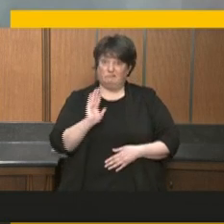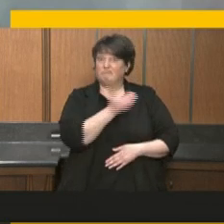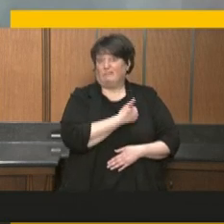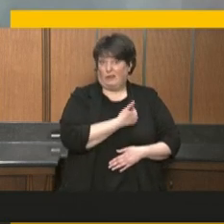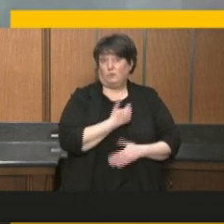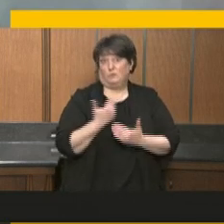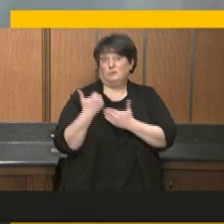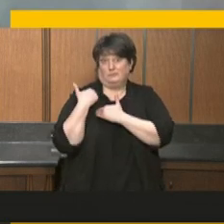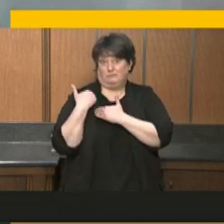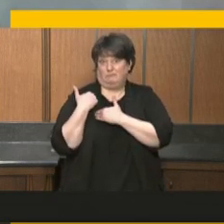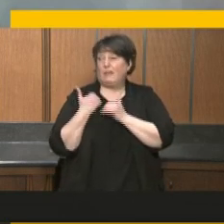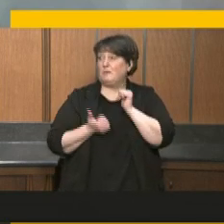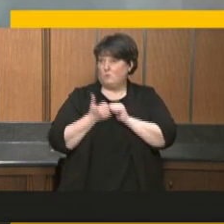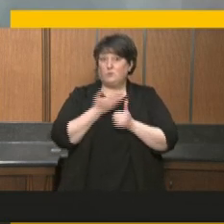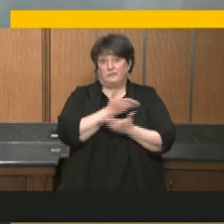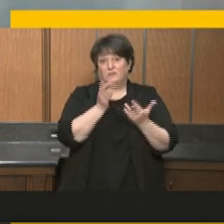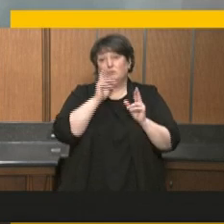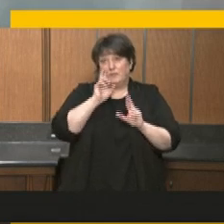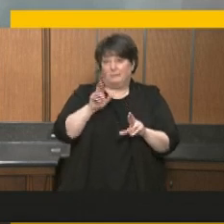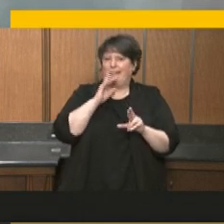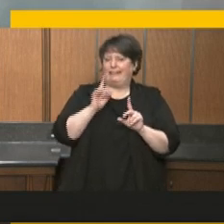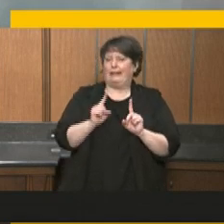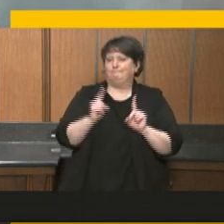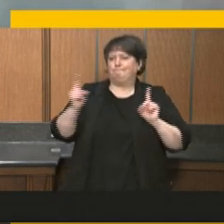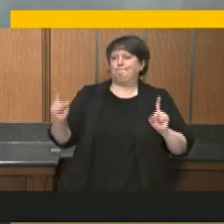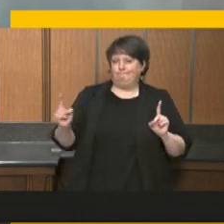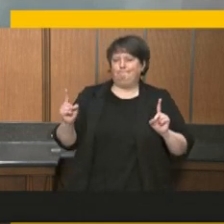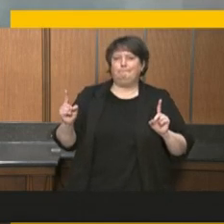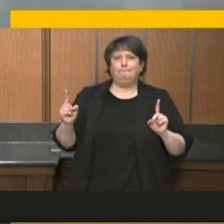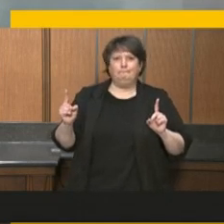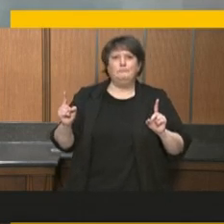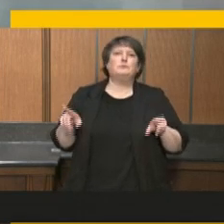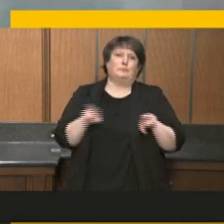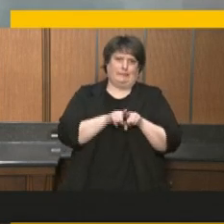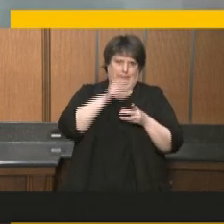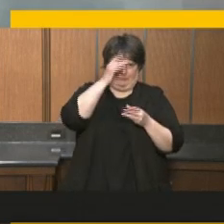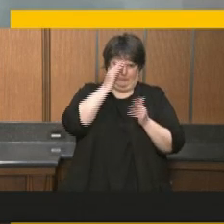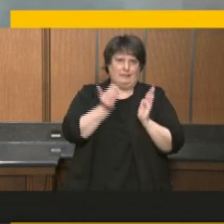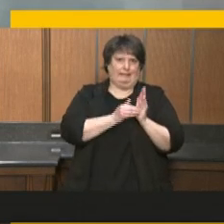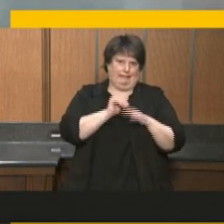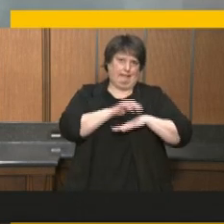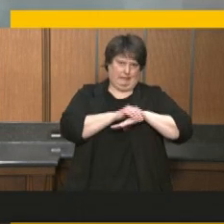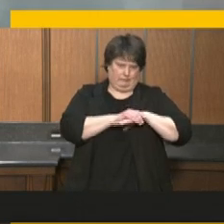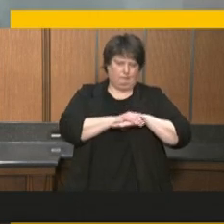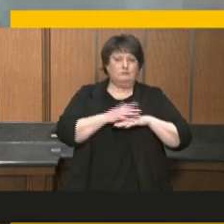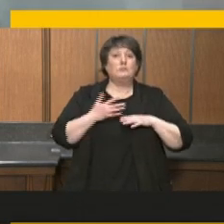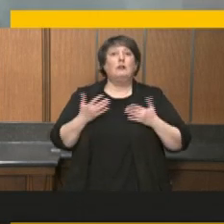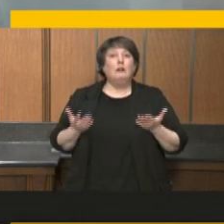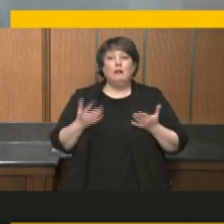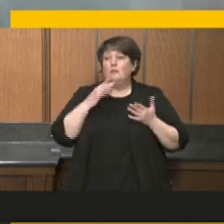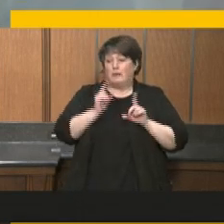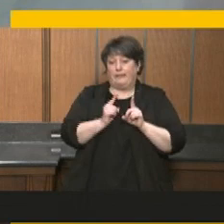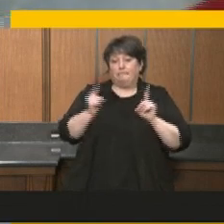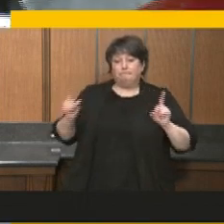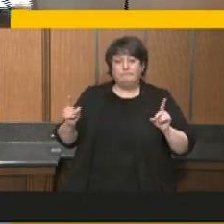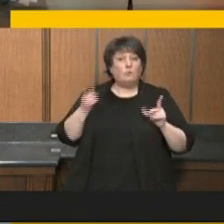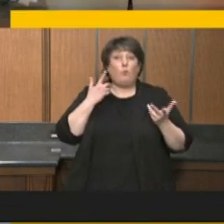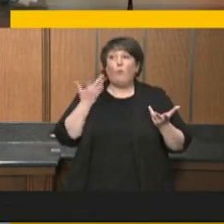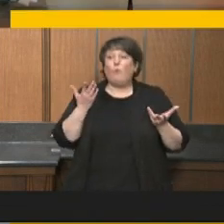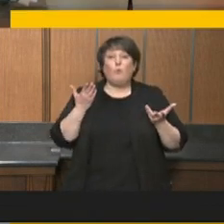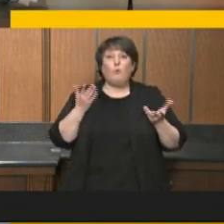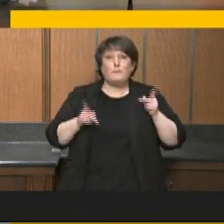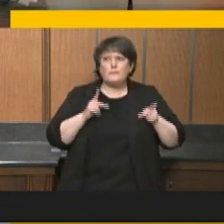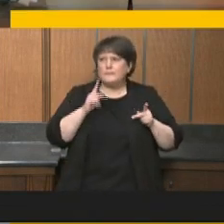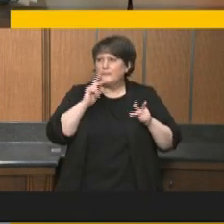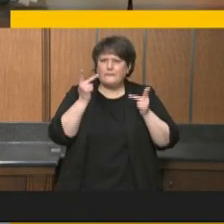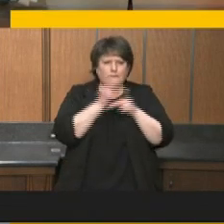distancing, which is all about separating yourself from others physically. Or across the country, people are looking at